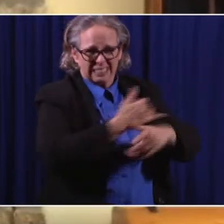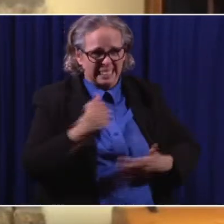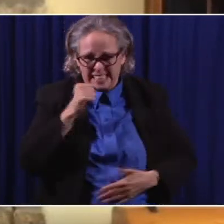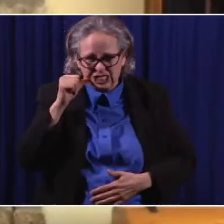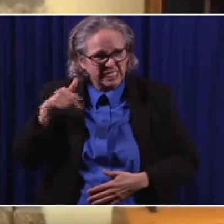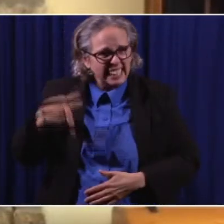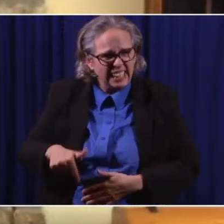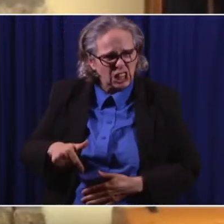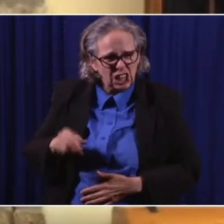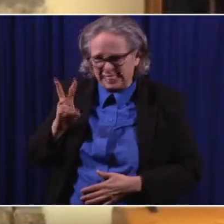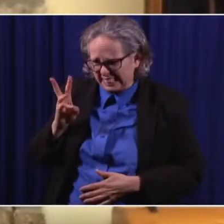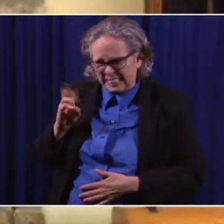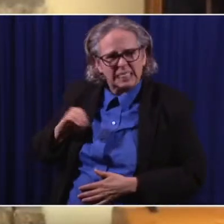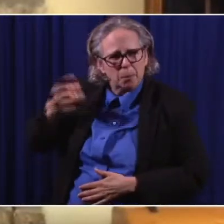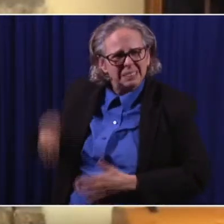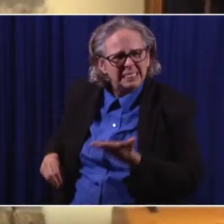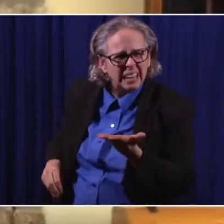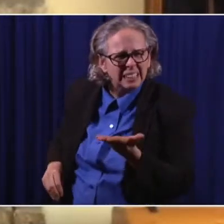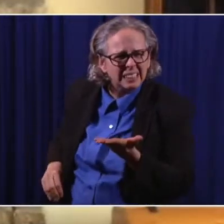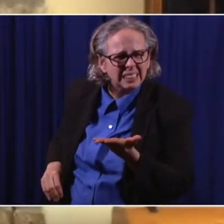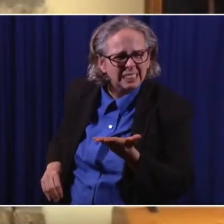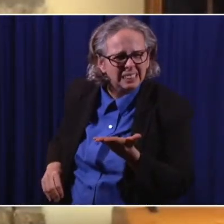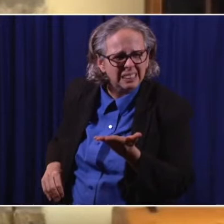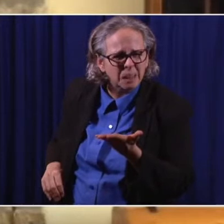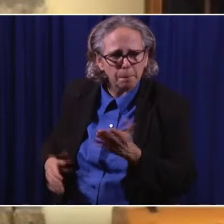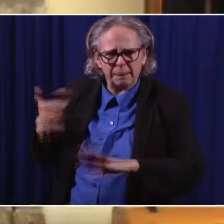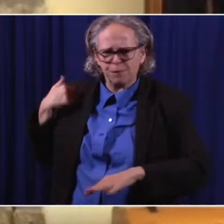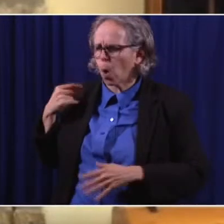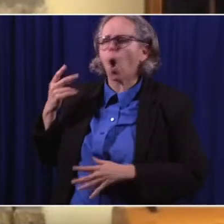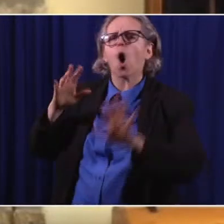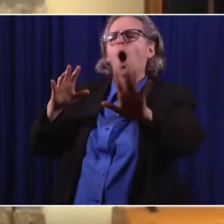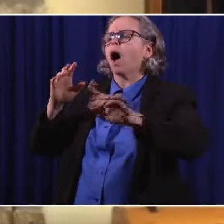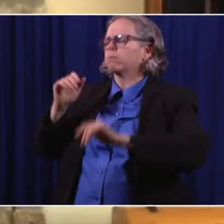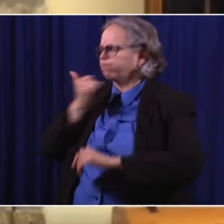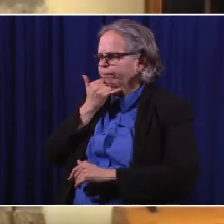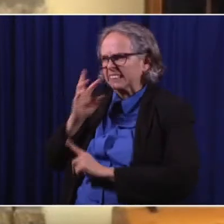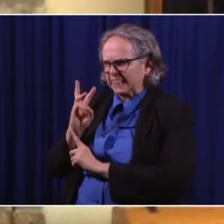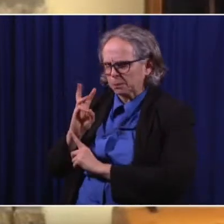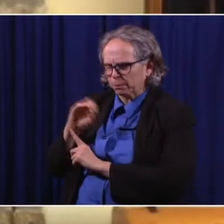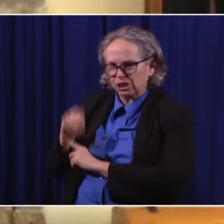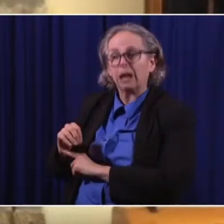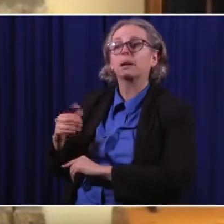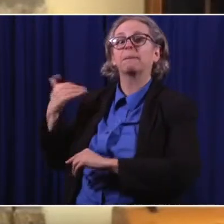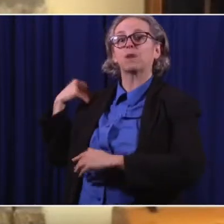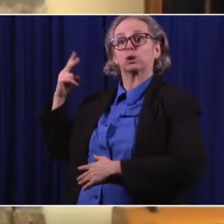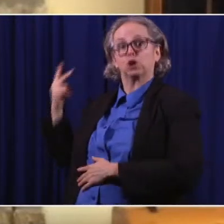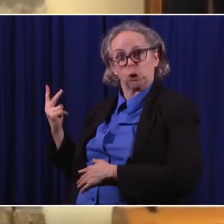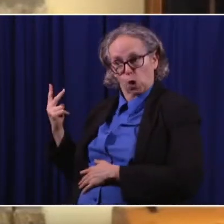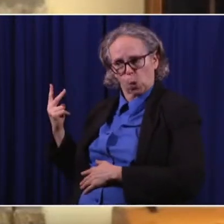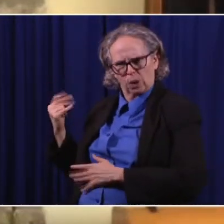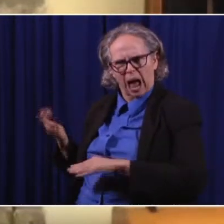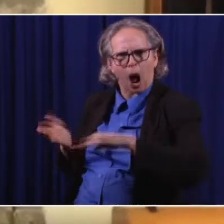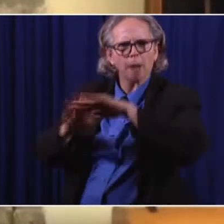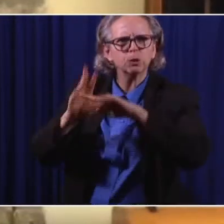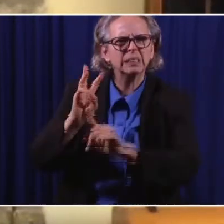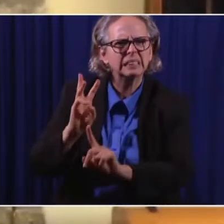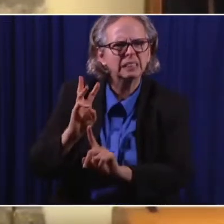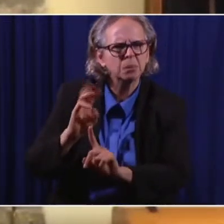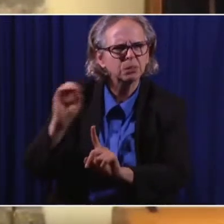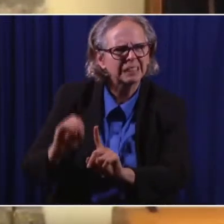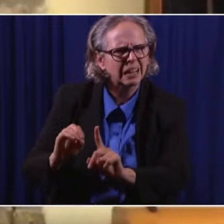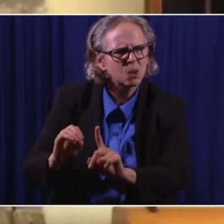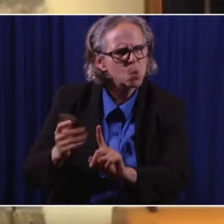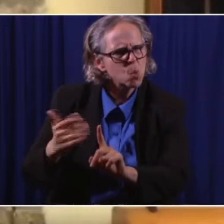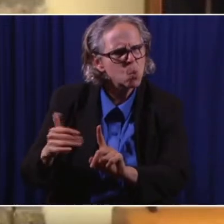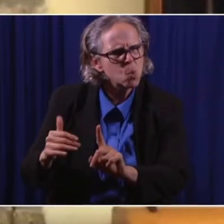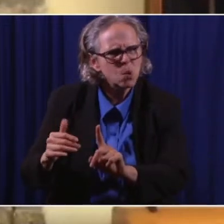the day. So it's gone from 2.5 to 6, not good. But as far as the states where